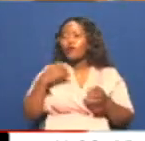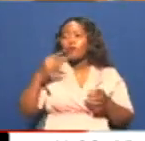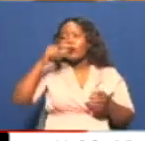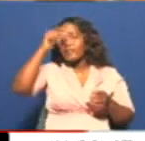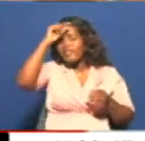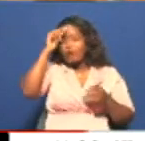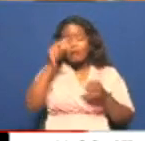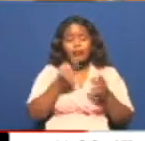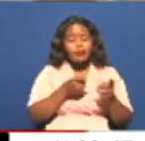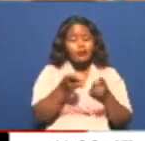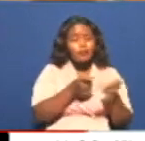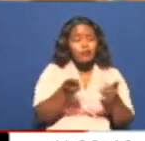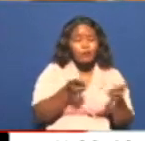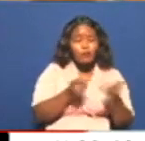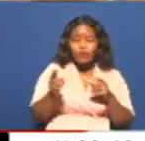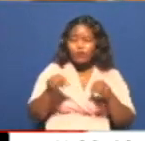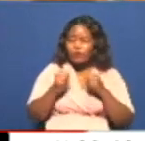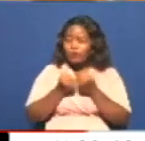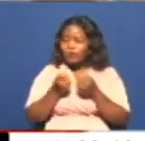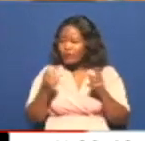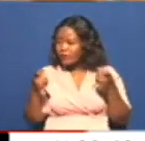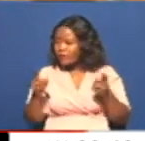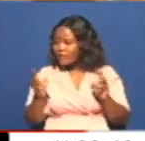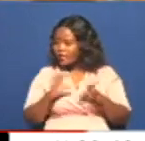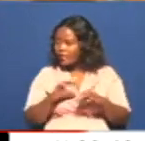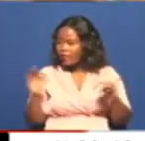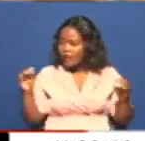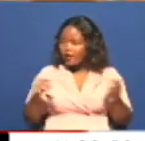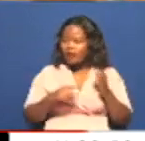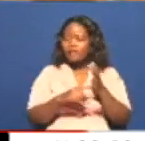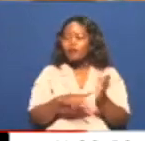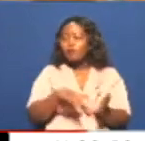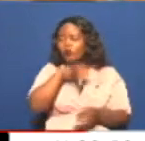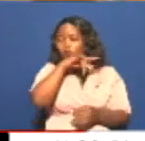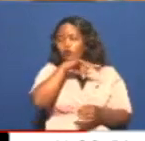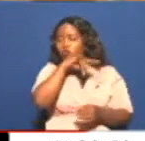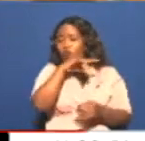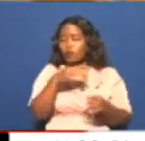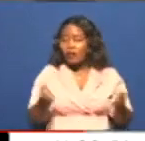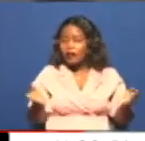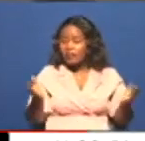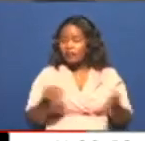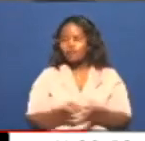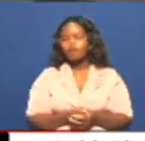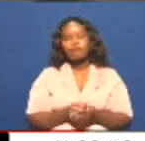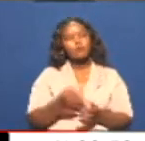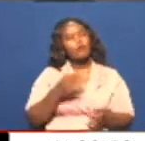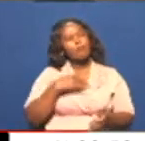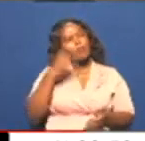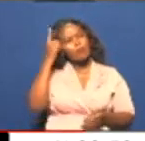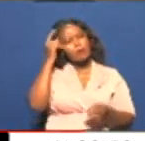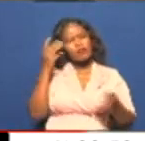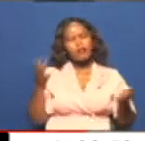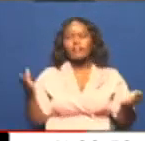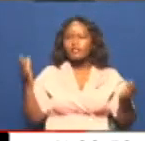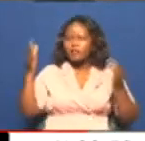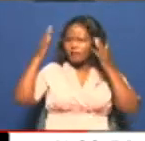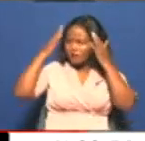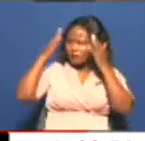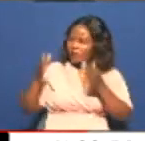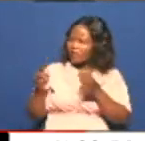in our neighboring countries. Mm-hmm. Case in point is Uganda. Absolutely. I think this is for me, I look at it as a positive